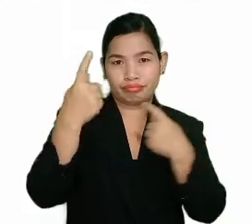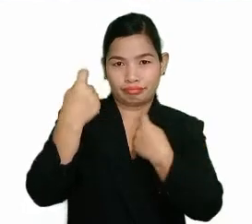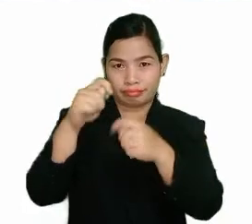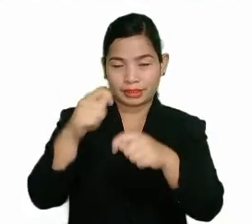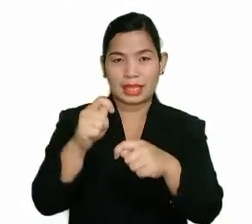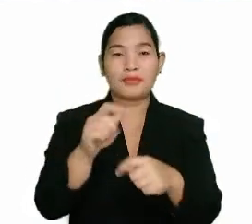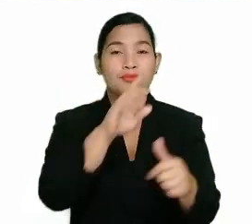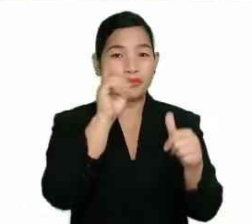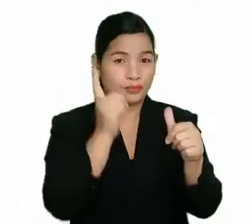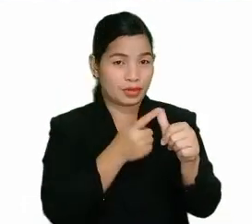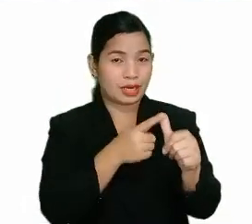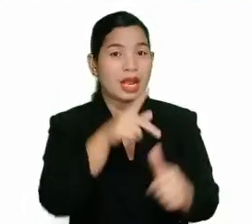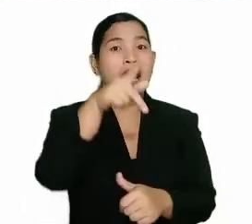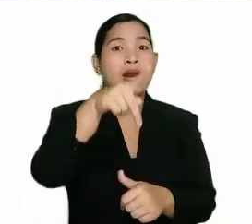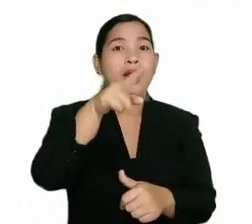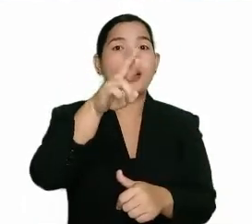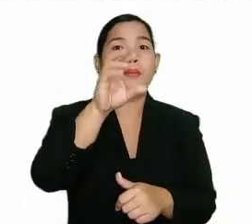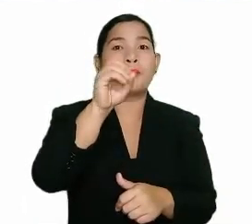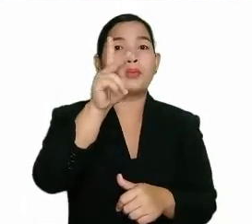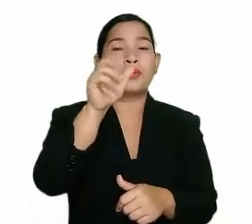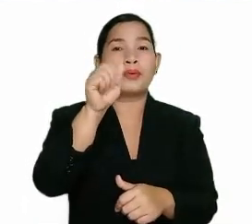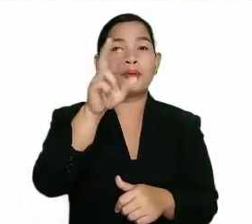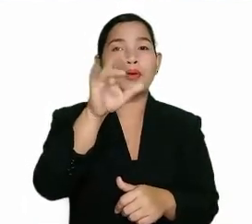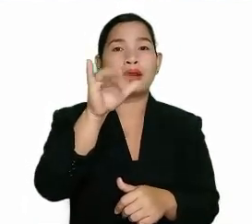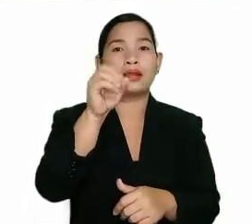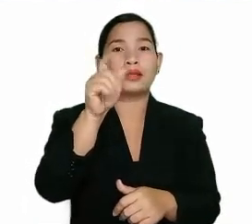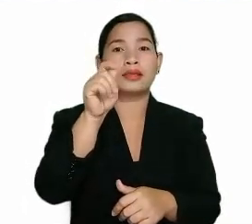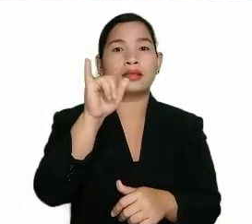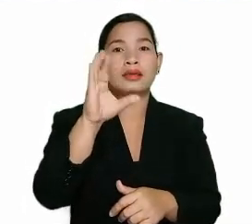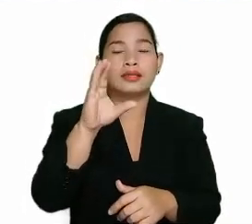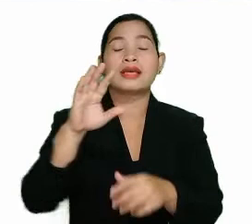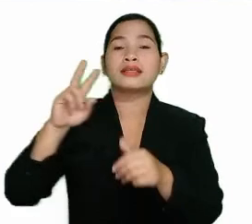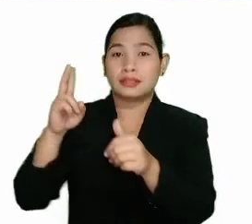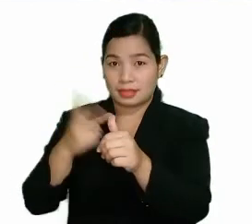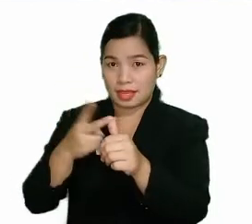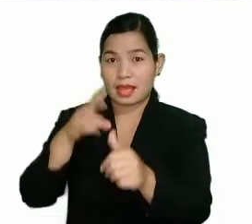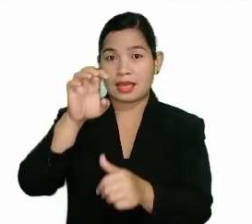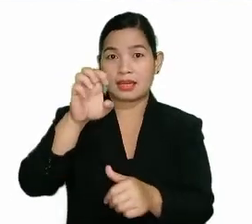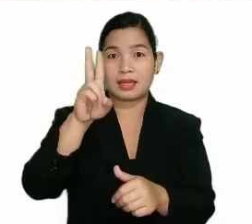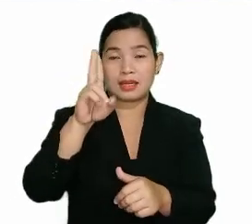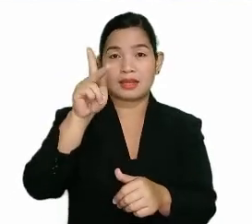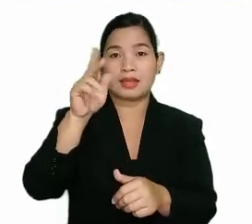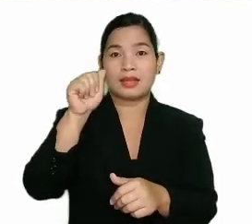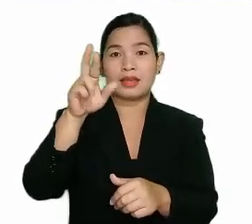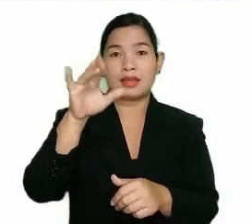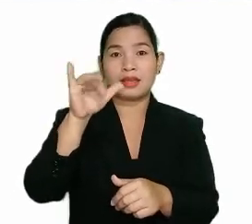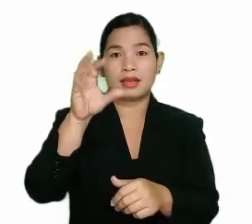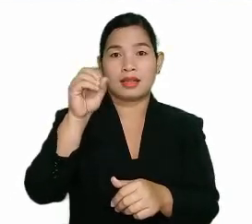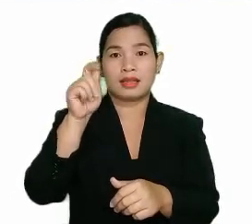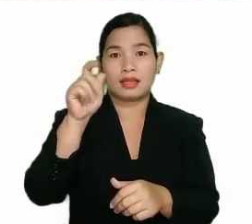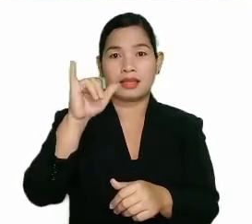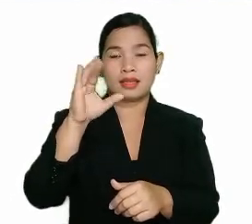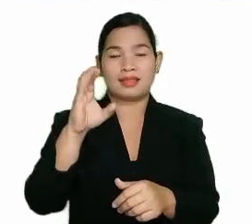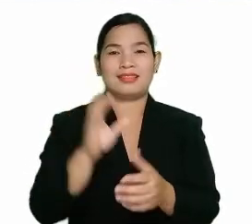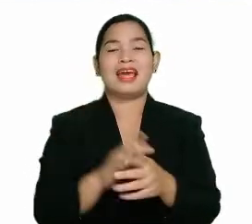either prokaryotic or eukaryotic cells. And it all depends on how they store